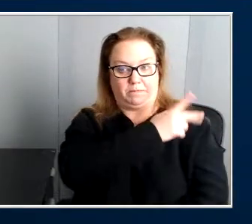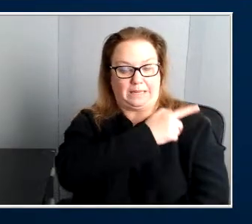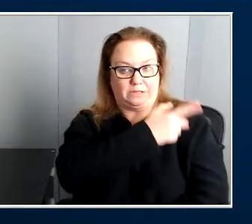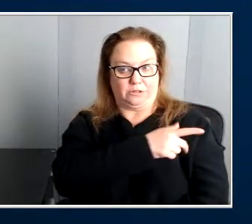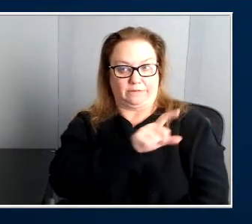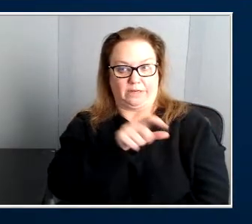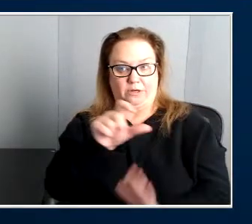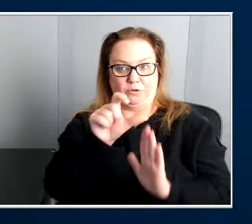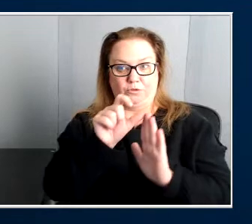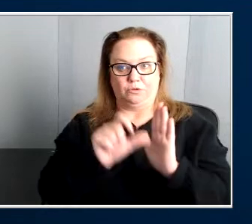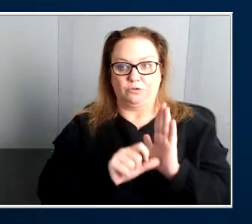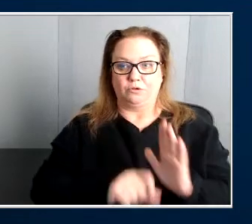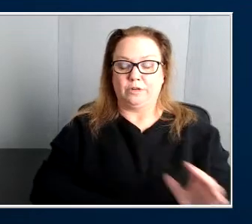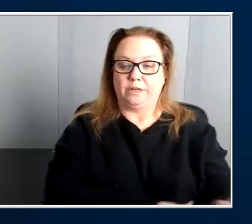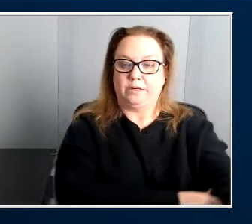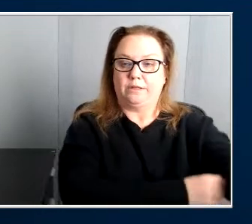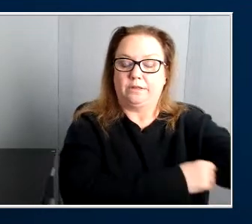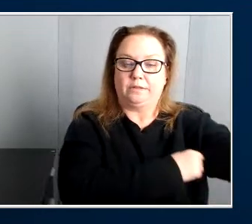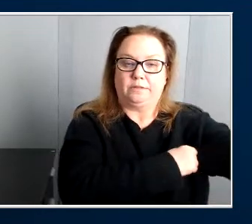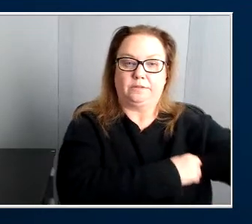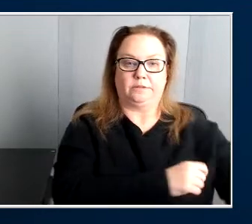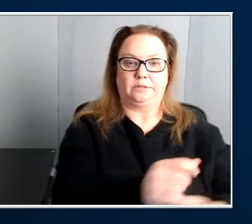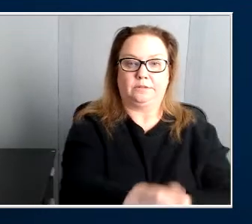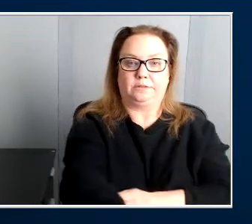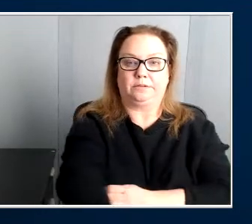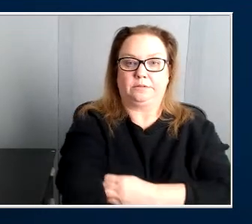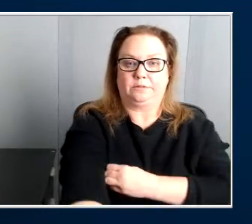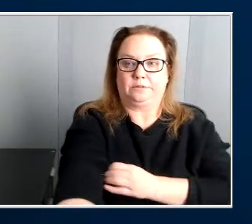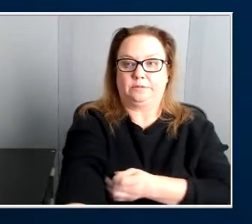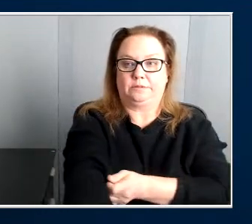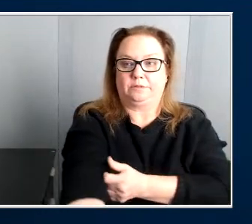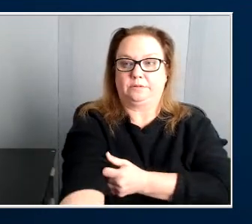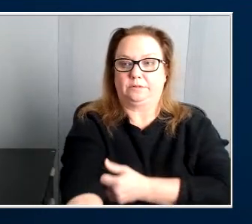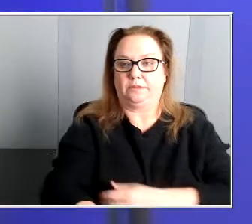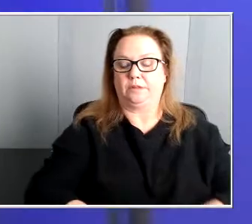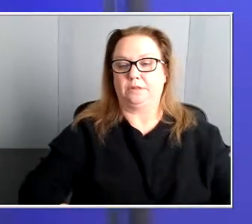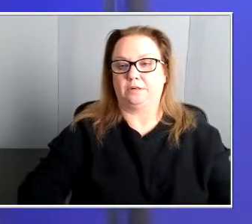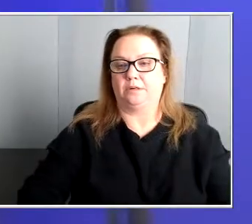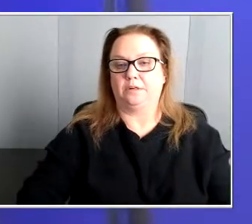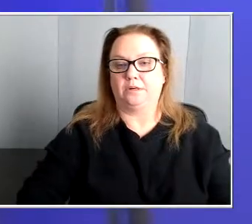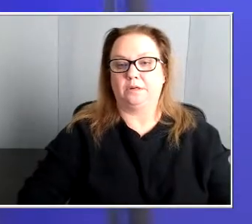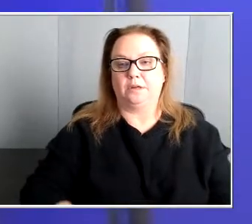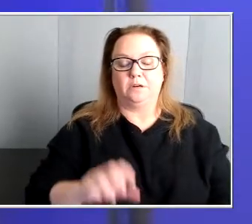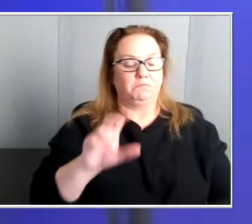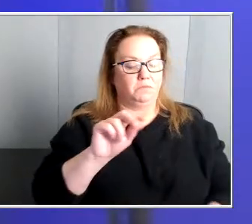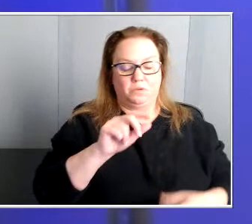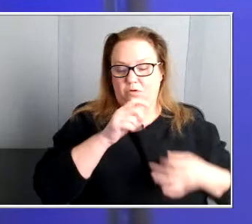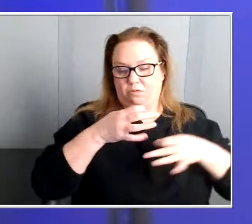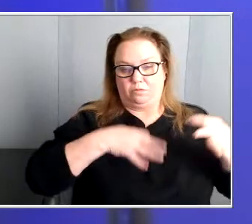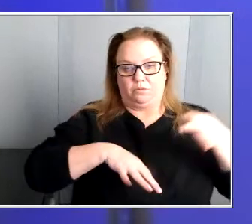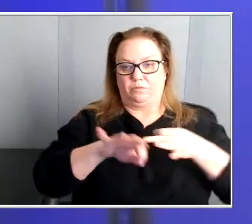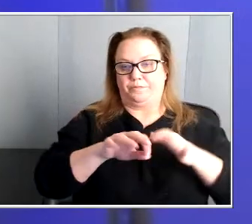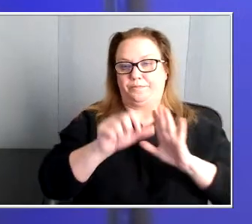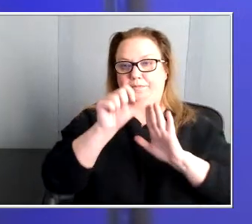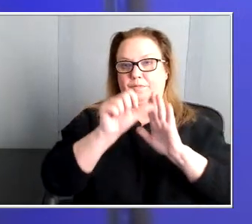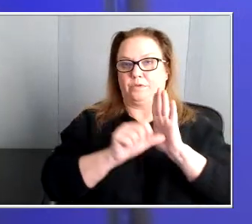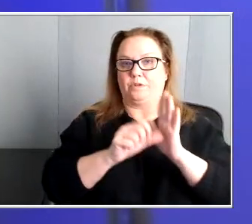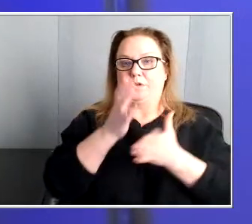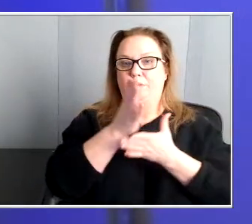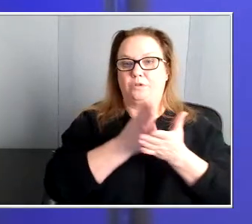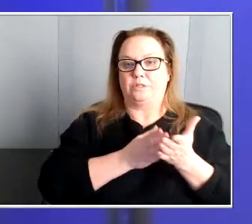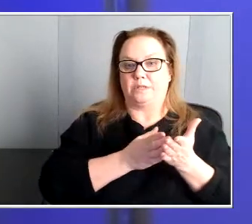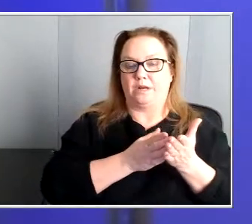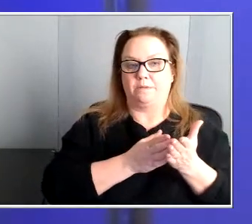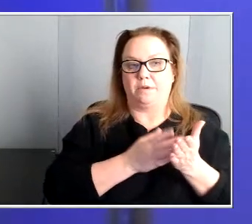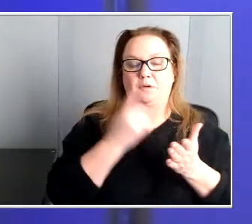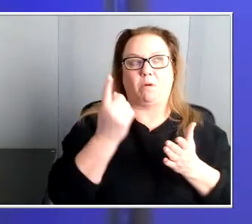surgery? Great question. Great question. The short answer is no. There are some. There will